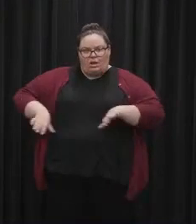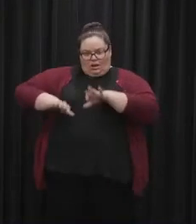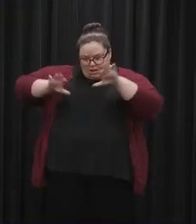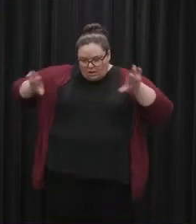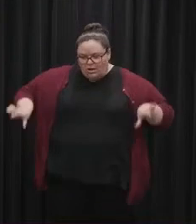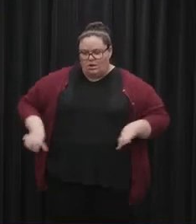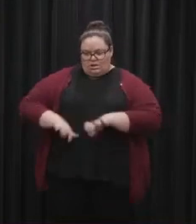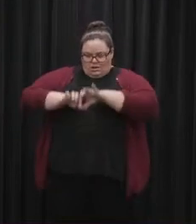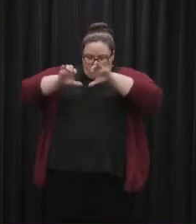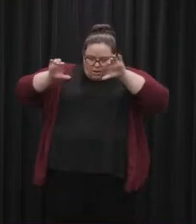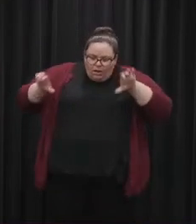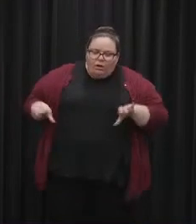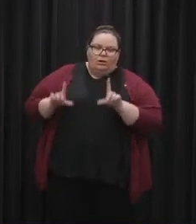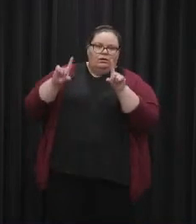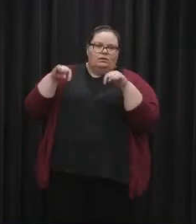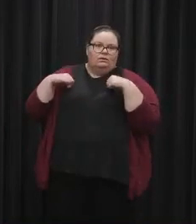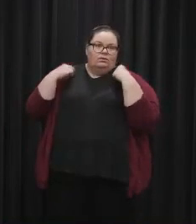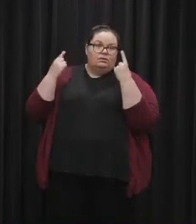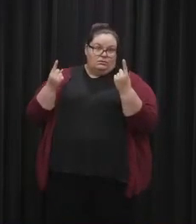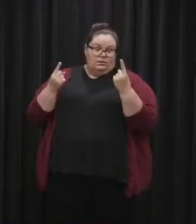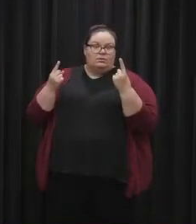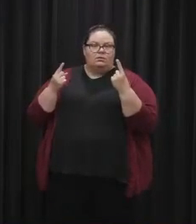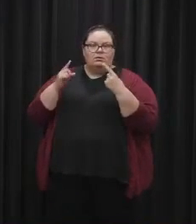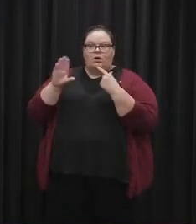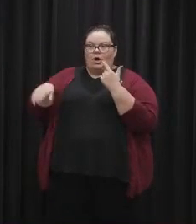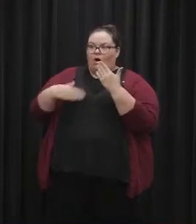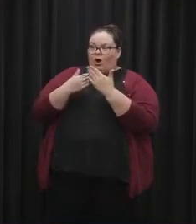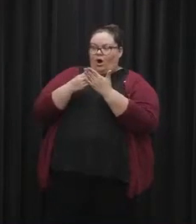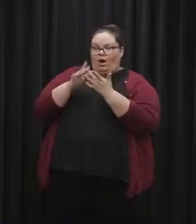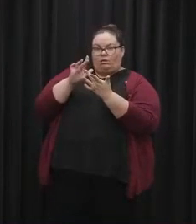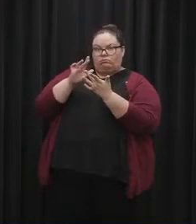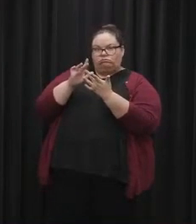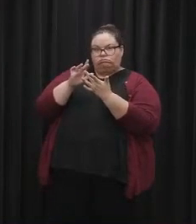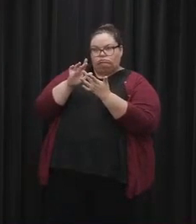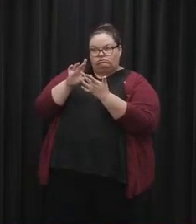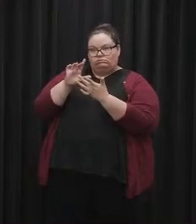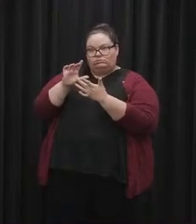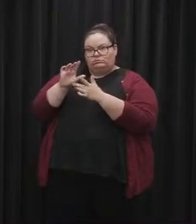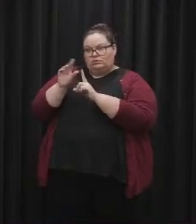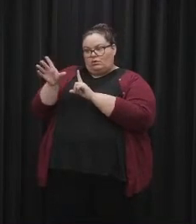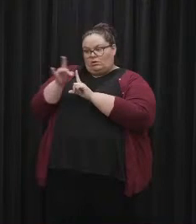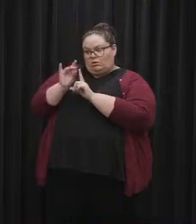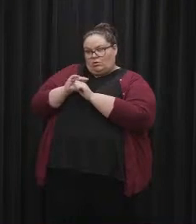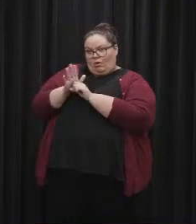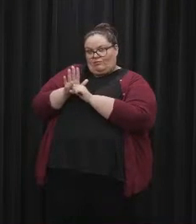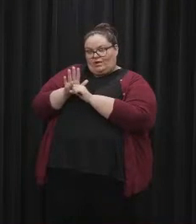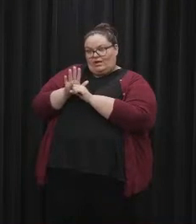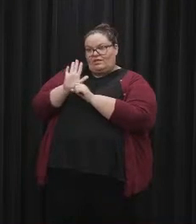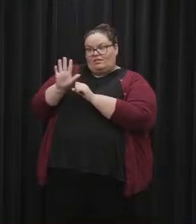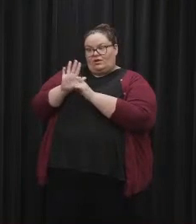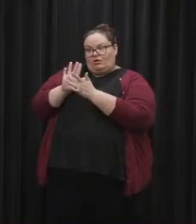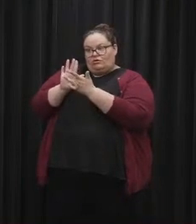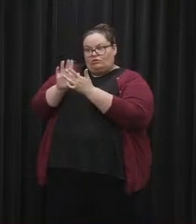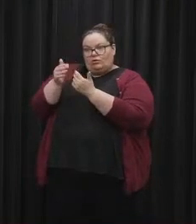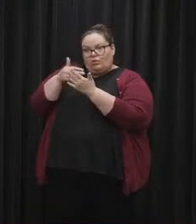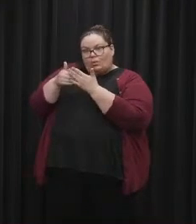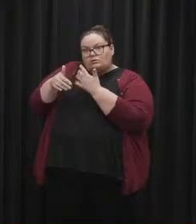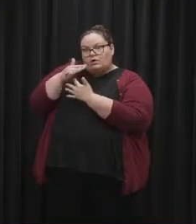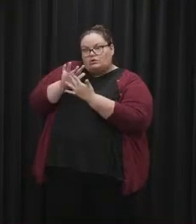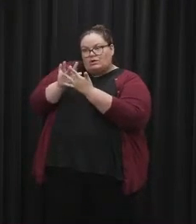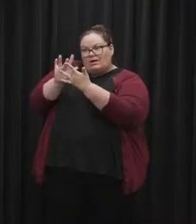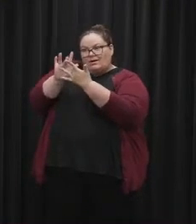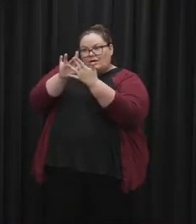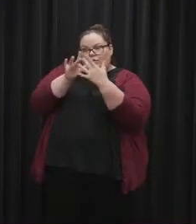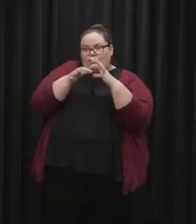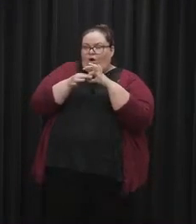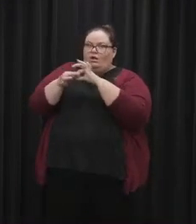so, so hard. All of the cases have been contacted. Their close contacts have been contacted. All of the